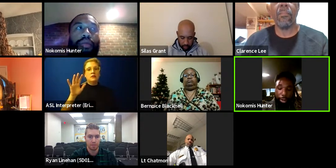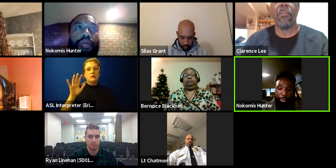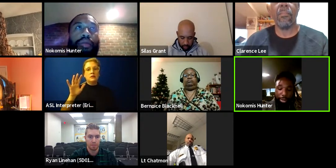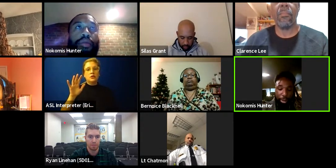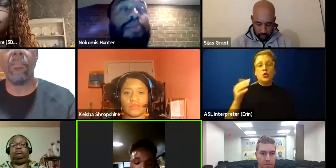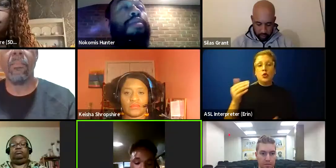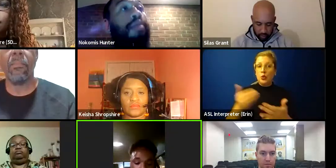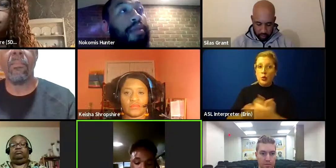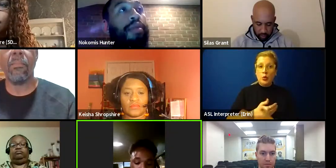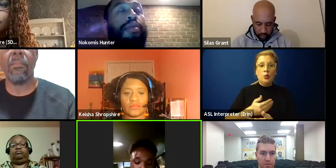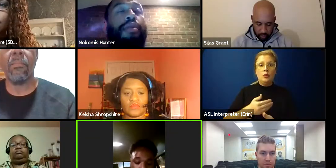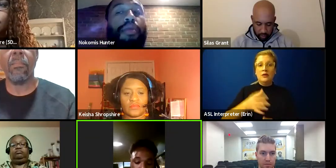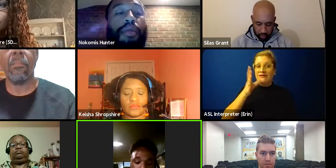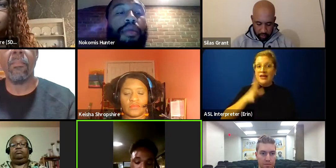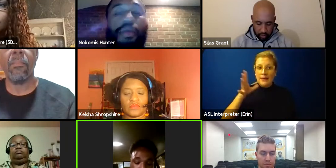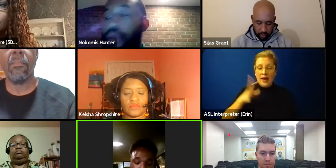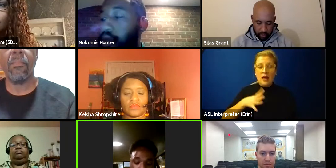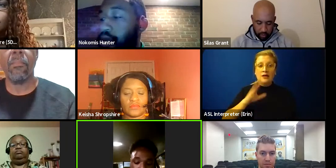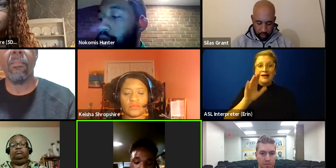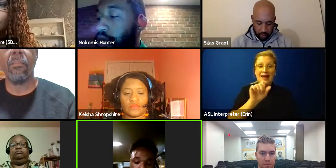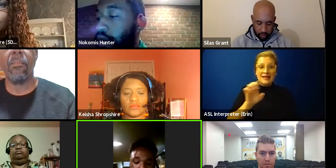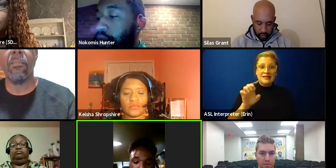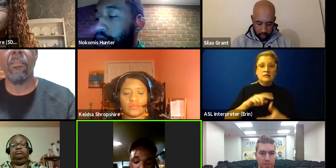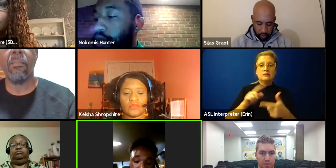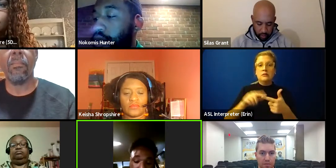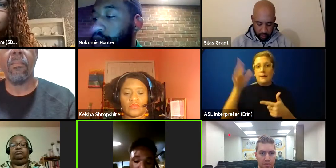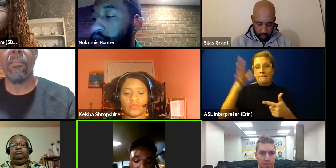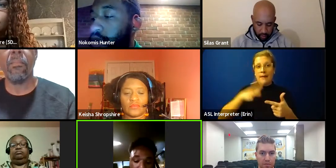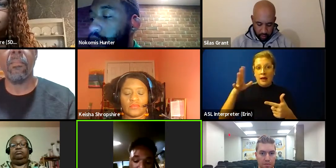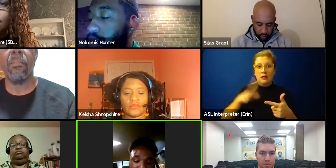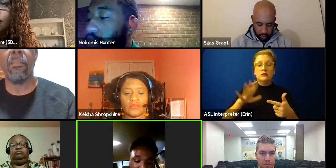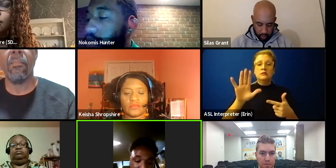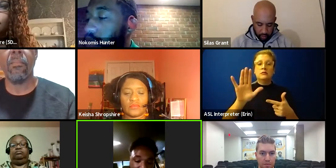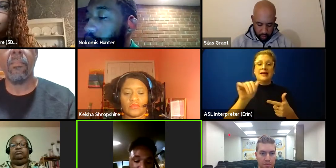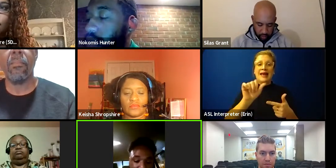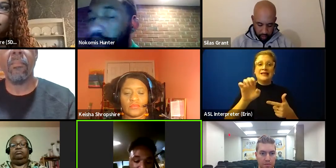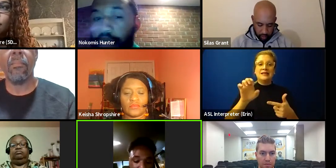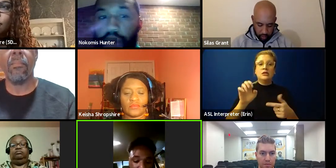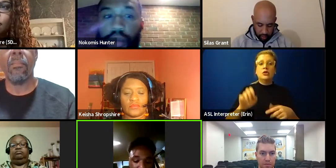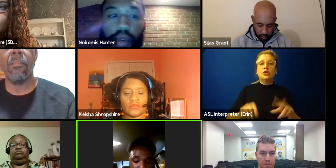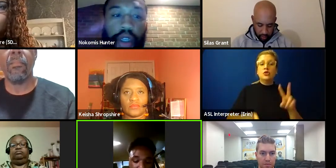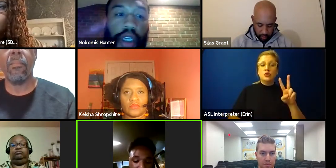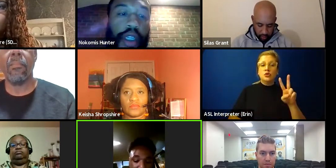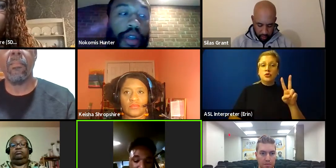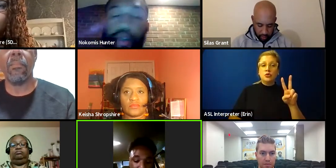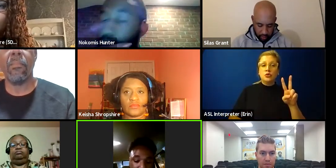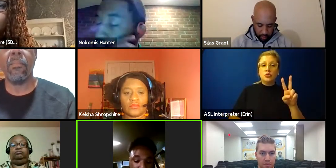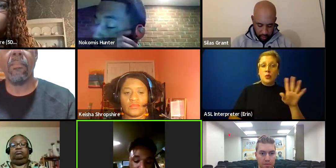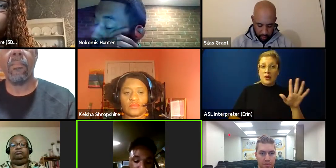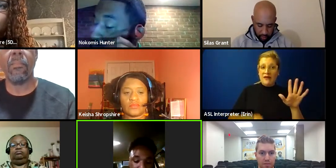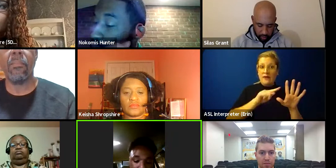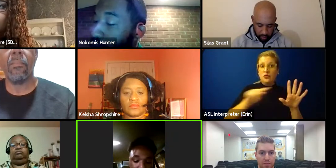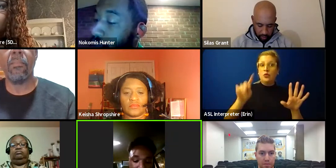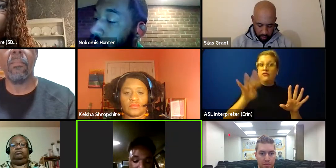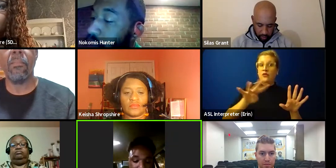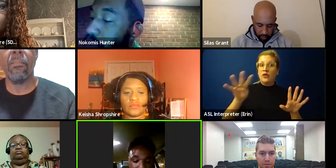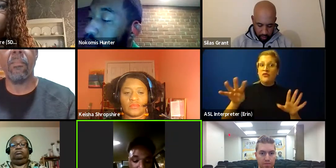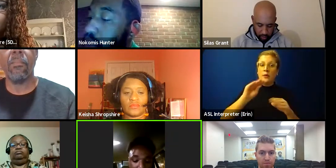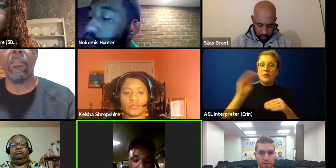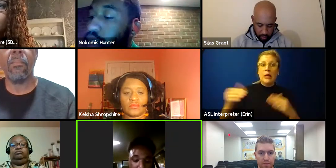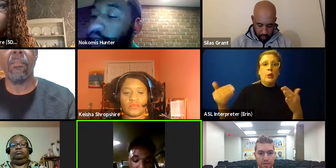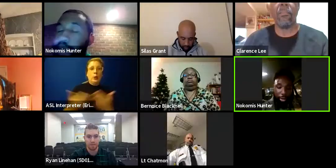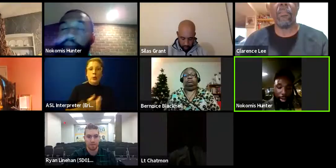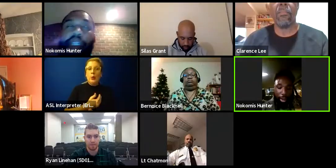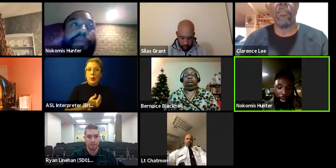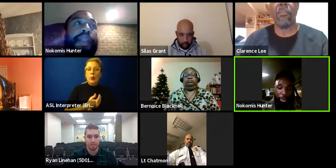and 40% of male cases in the past week were aged 25 to 44, with the highest proportion of new cases